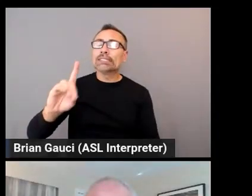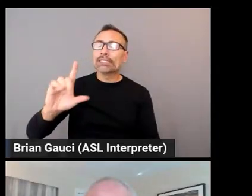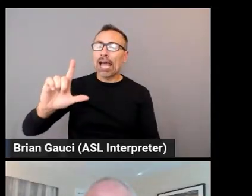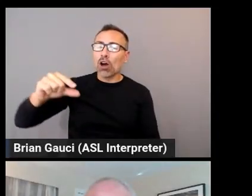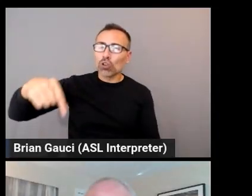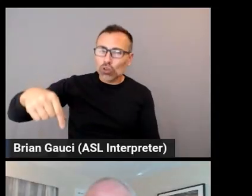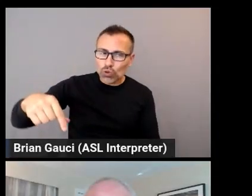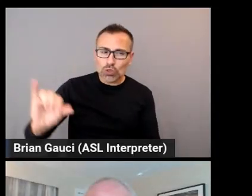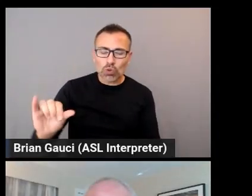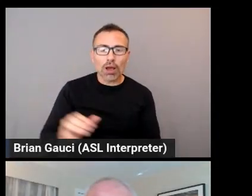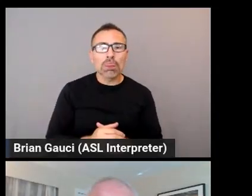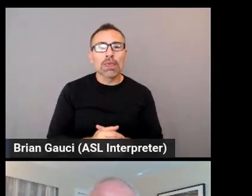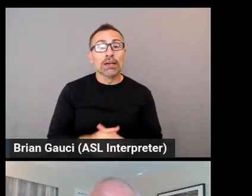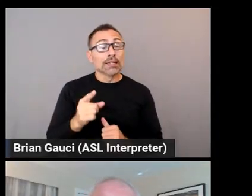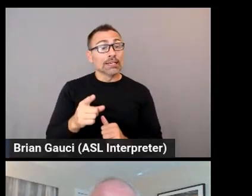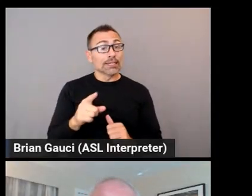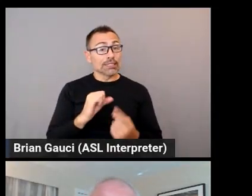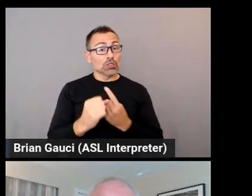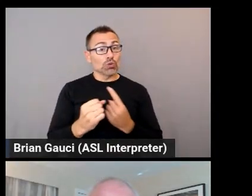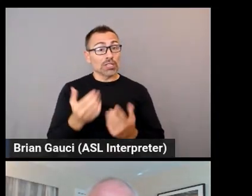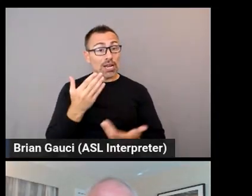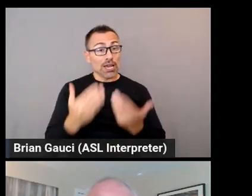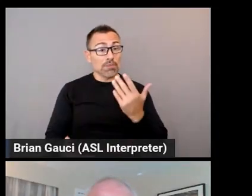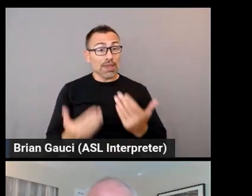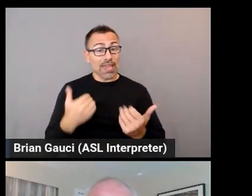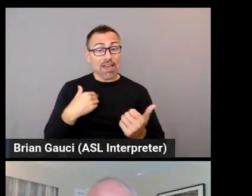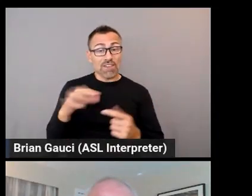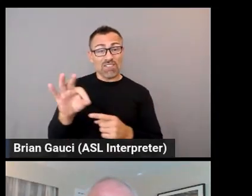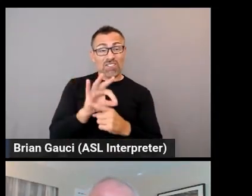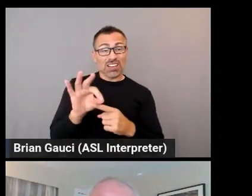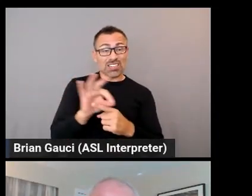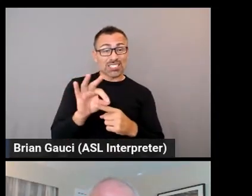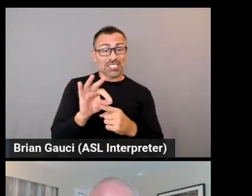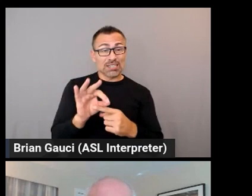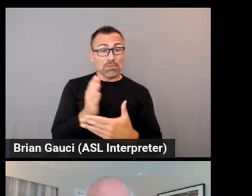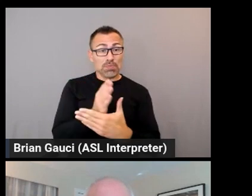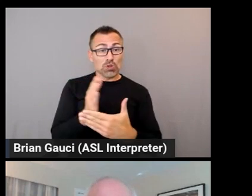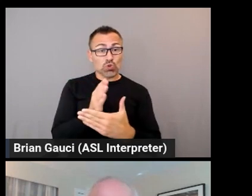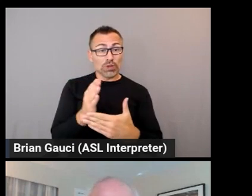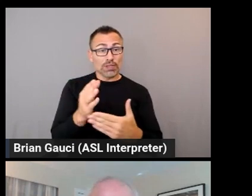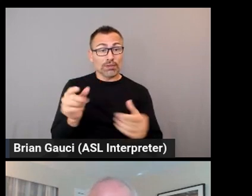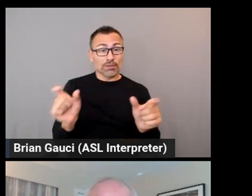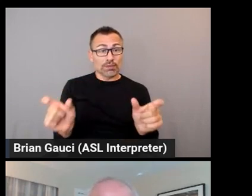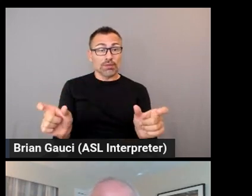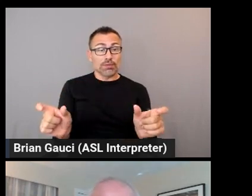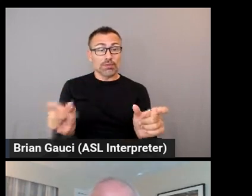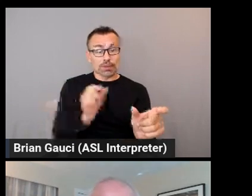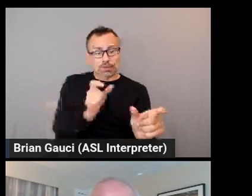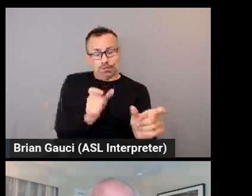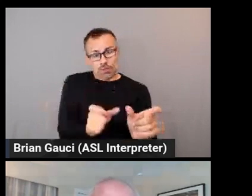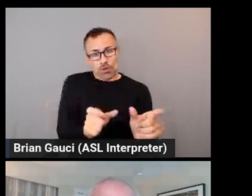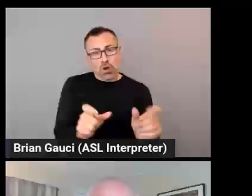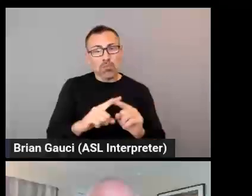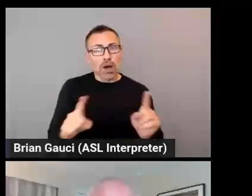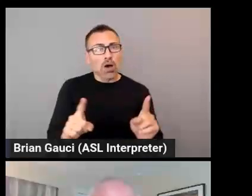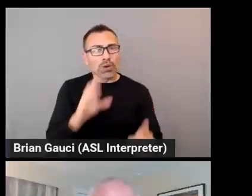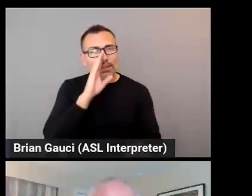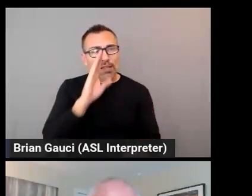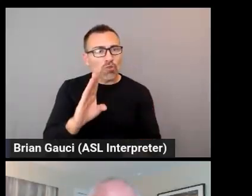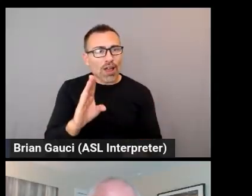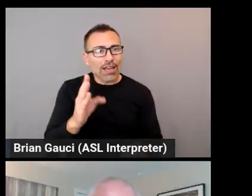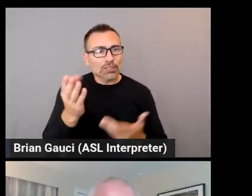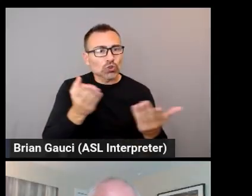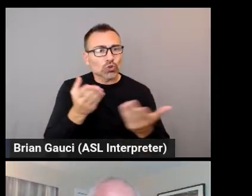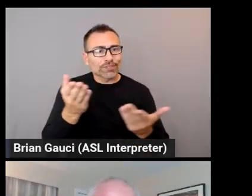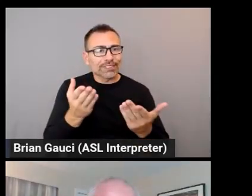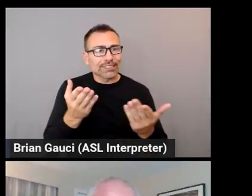let me just disconnect this for visual, I might put a function between these two. But with direct service integrations, I don't necessarily need